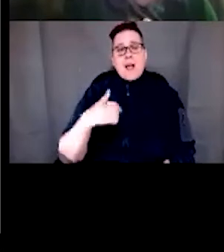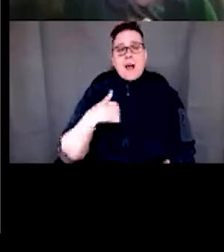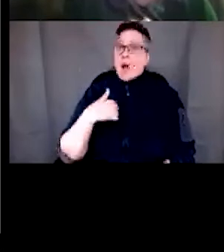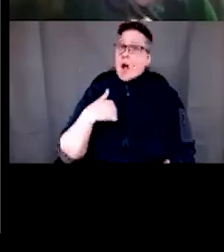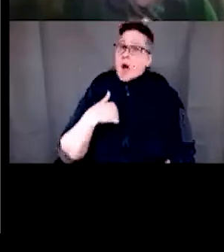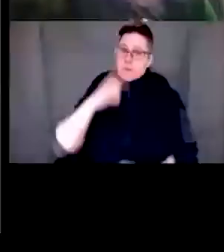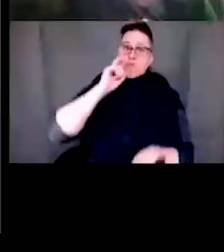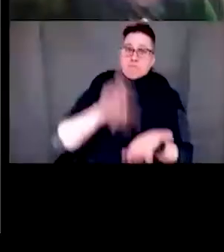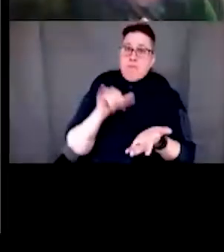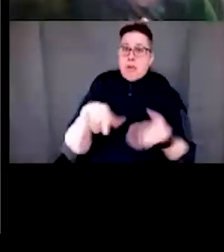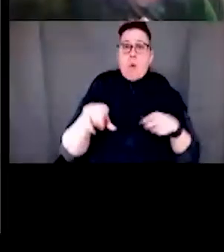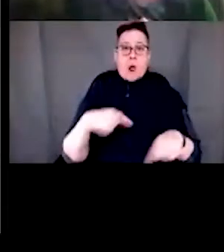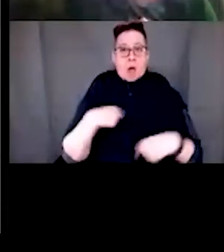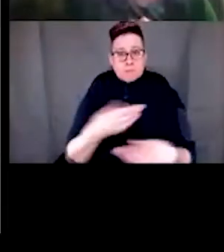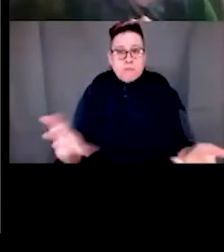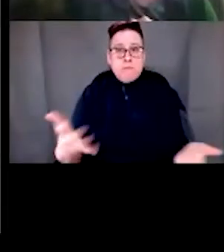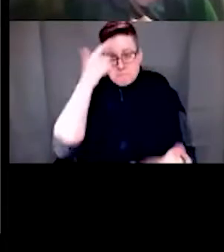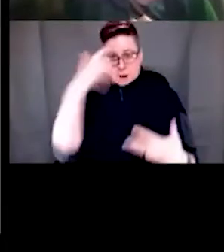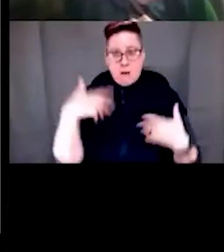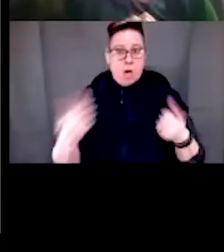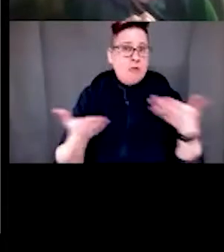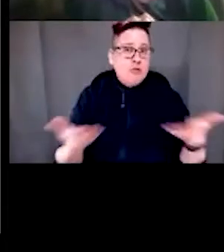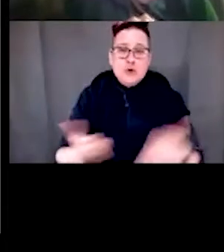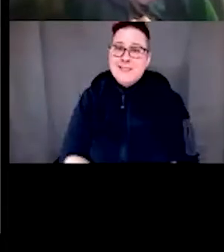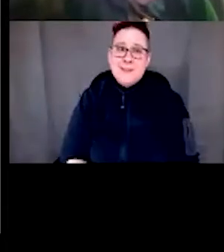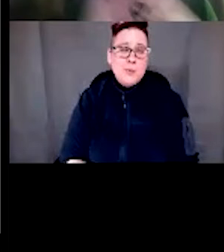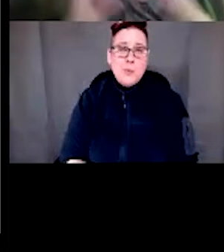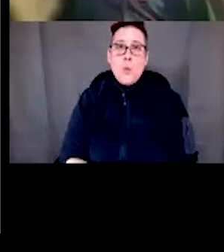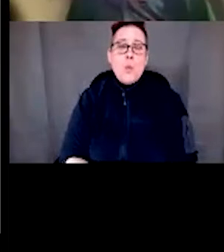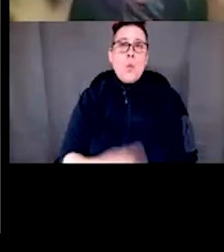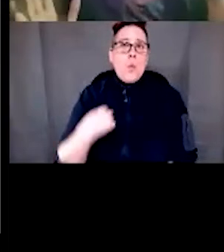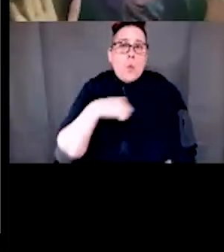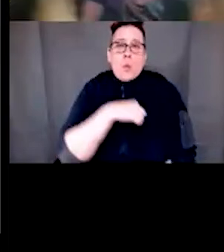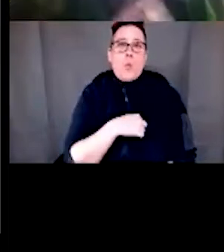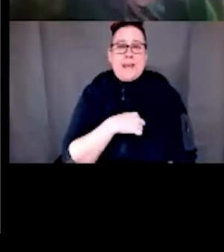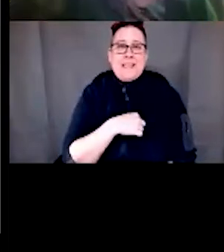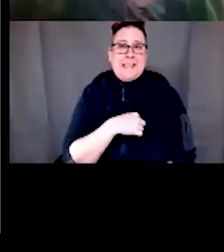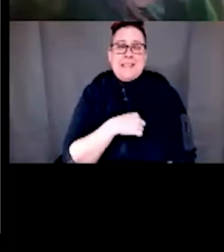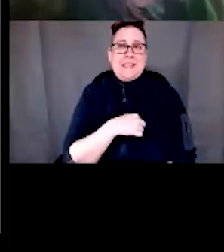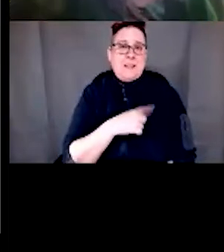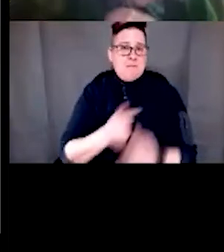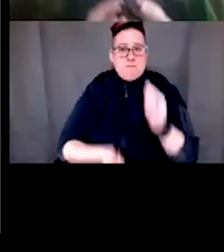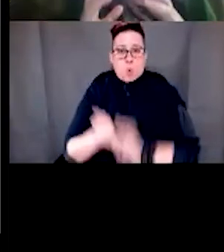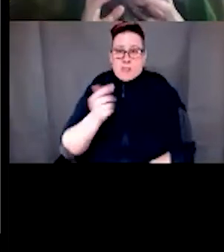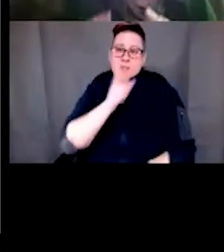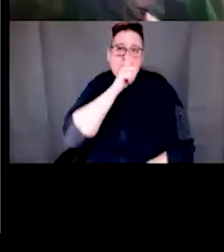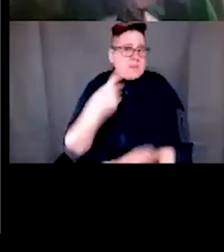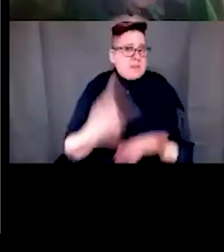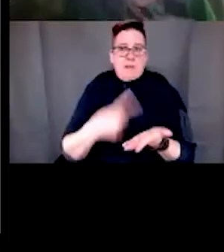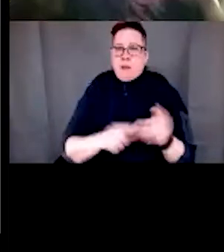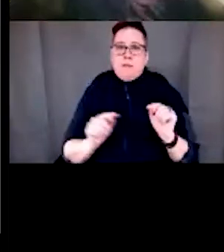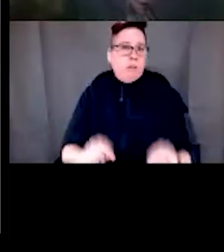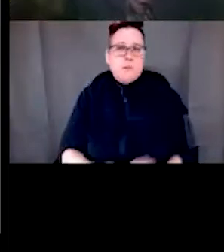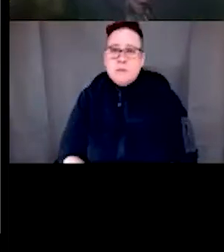delivering mental health services that we just didn't, on a large scale, talk about it. We did not